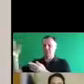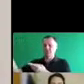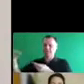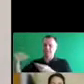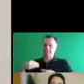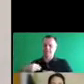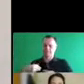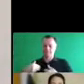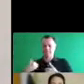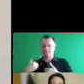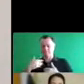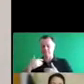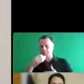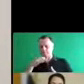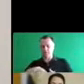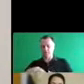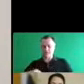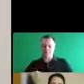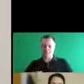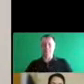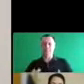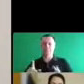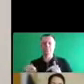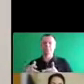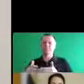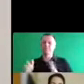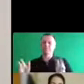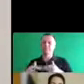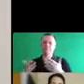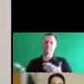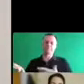So I started these kind of dialogue with my family, trying to